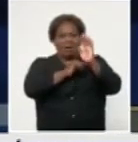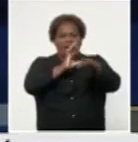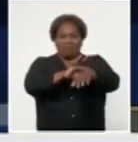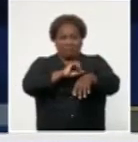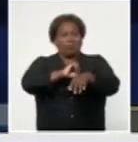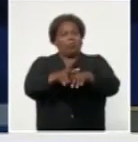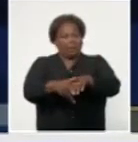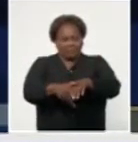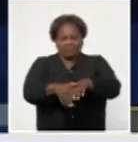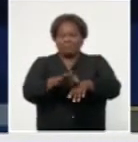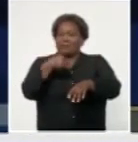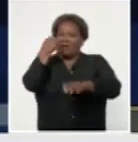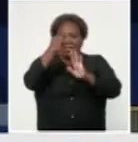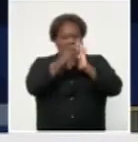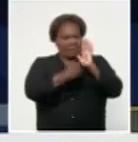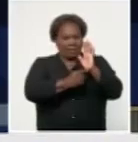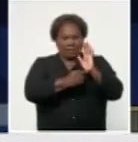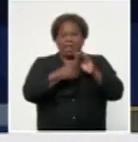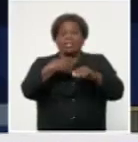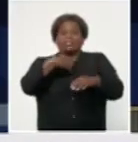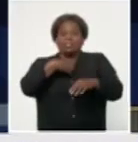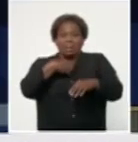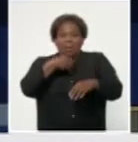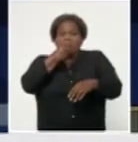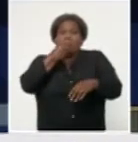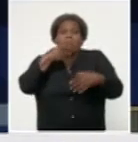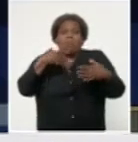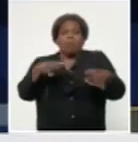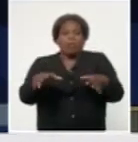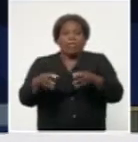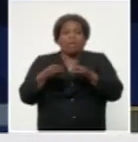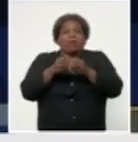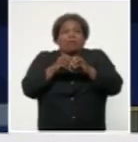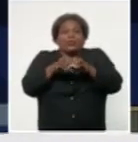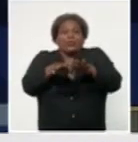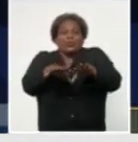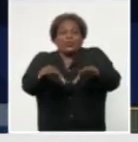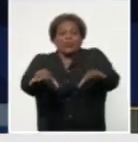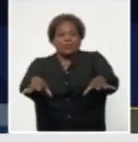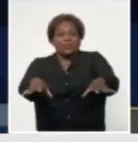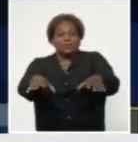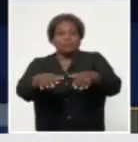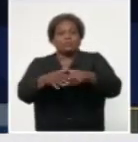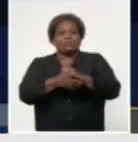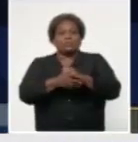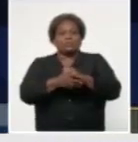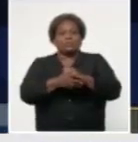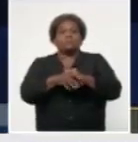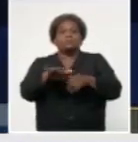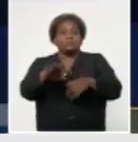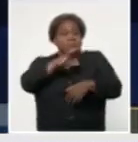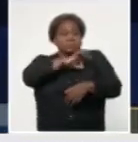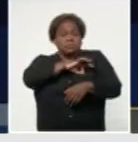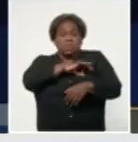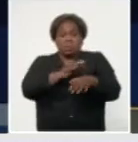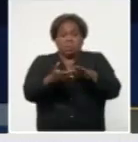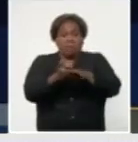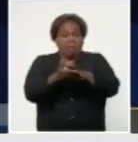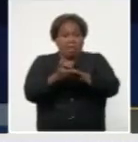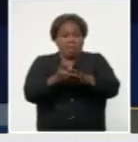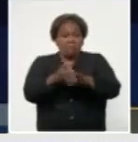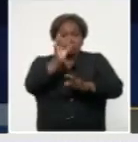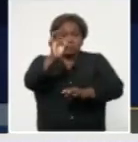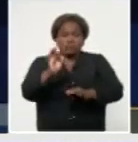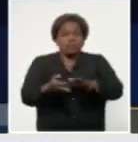This is something very typical of this disease, its ability to be spread in